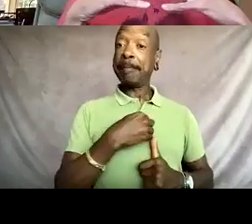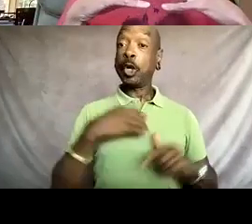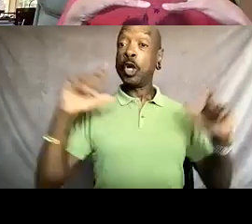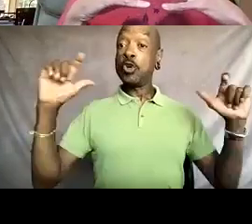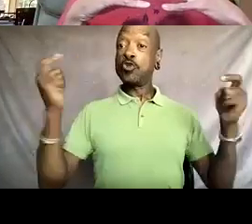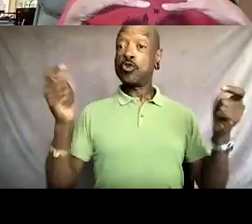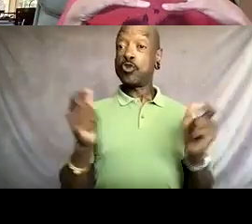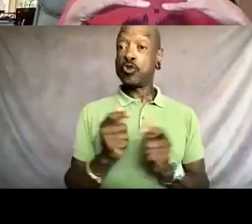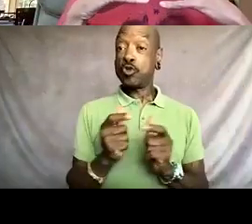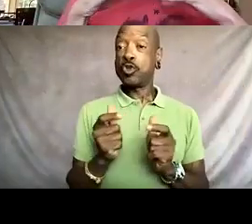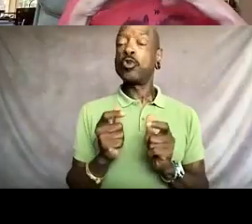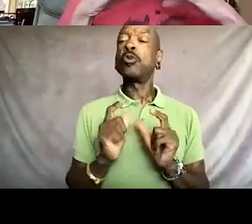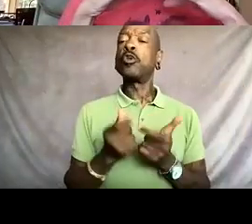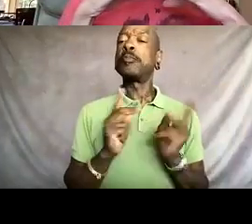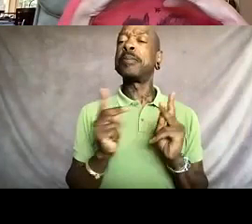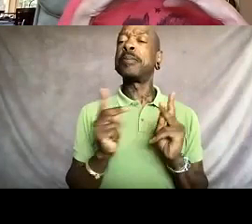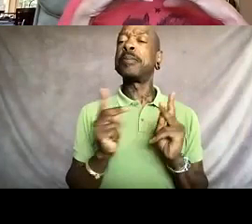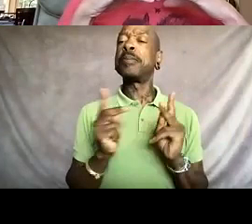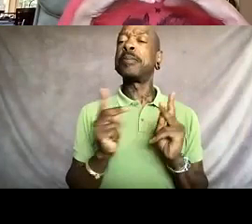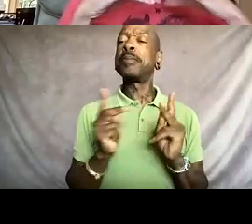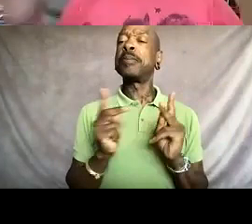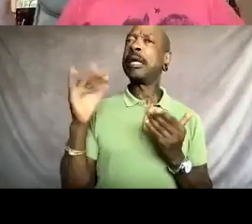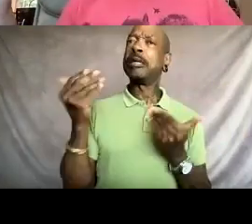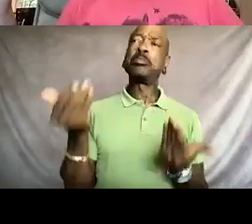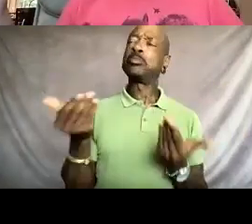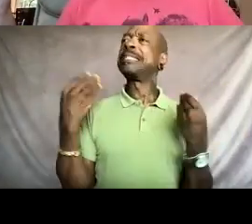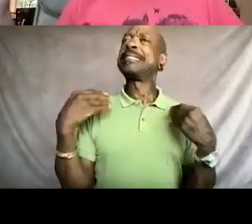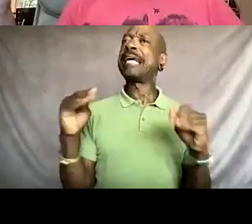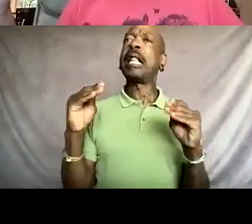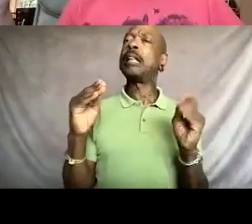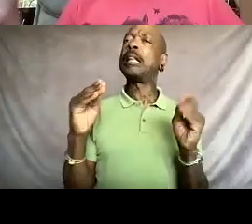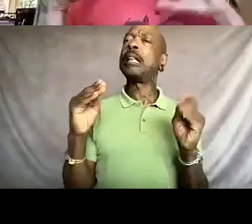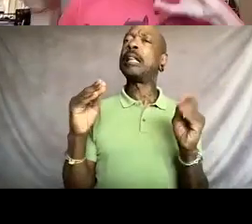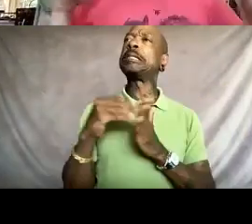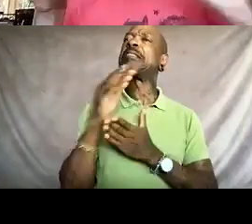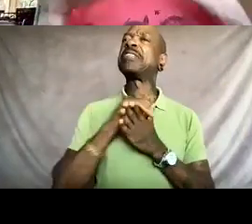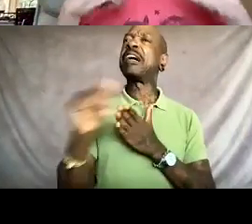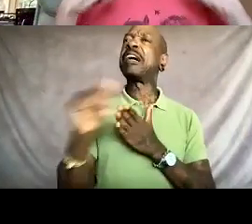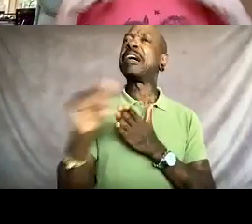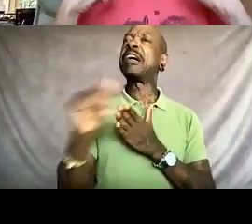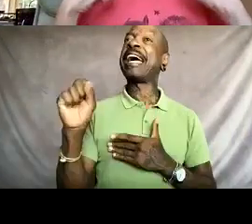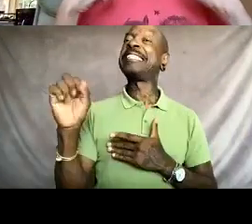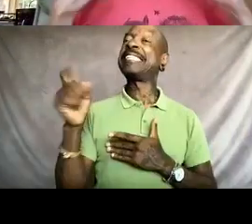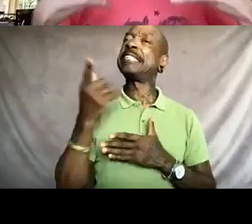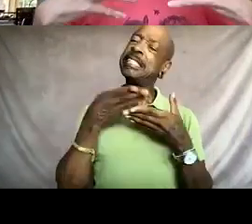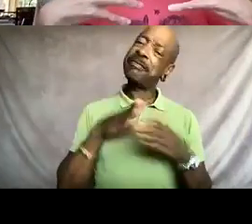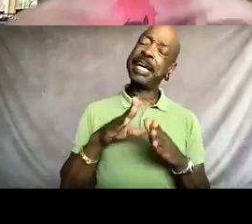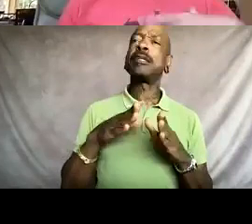people and they think, hey, why don't we just sell the many millions of dollars of assets and divvy it up amongst ourselves,